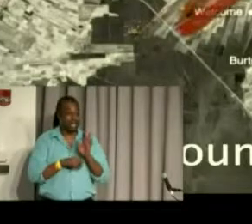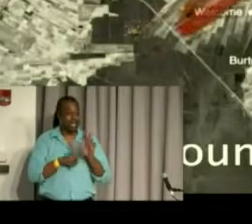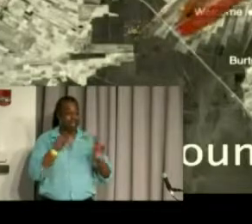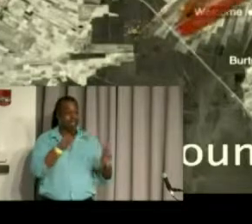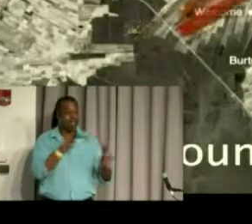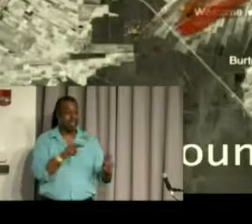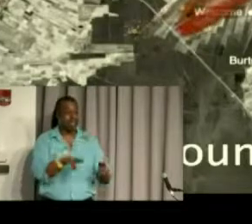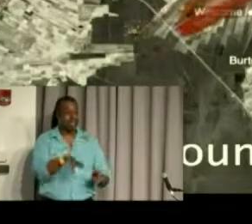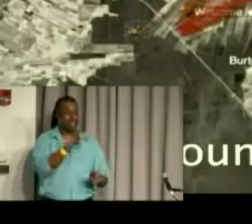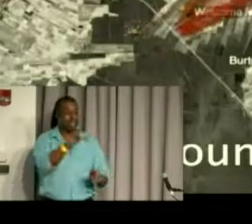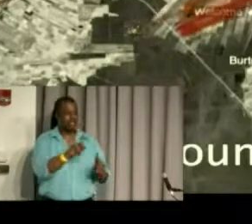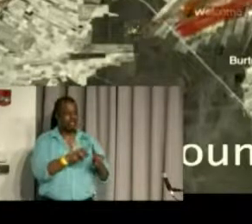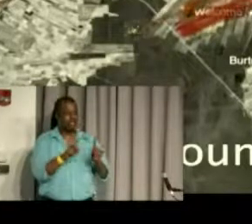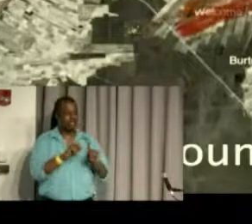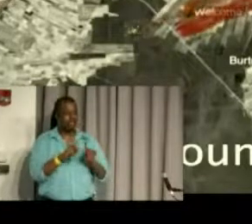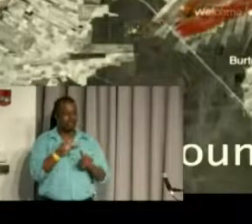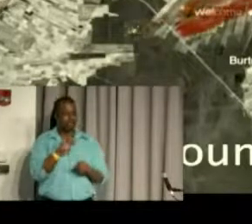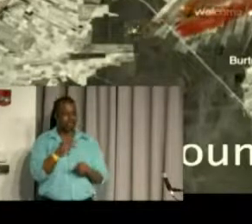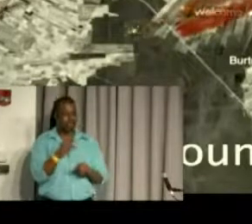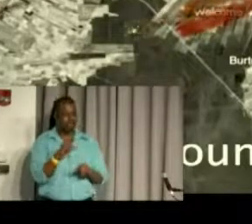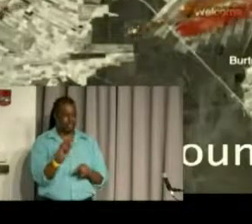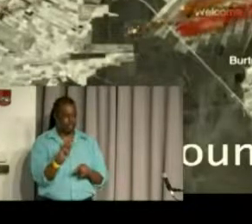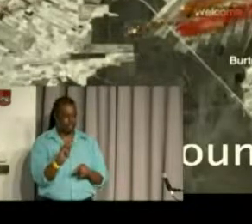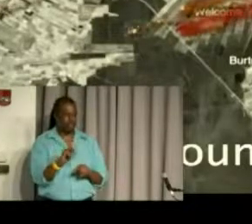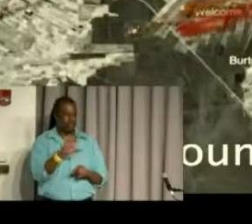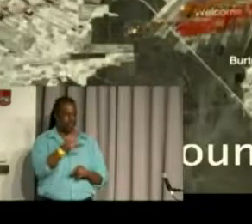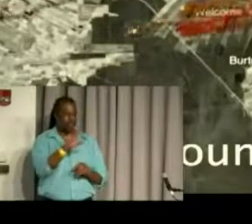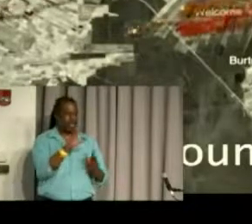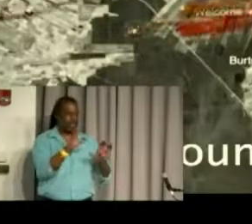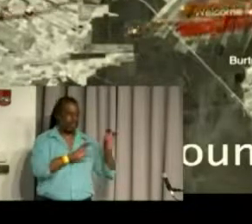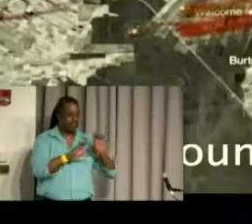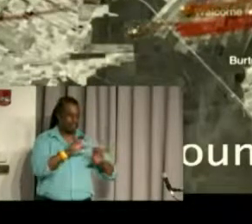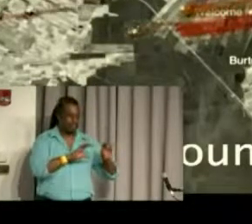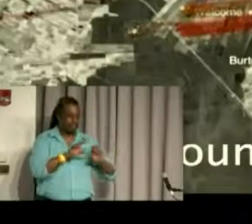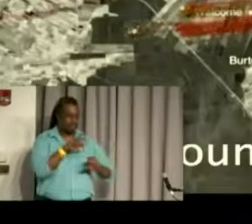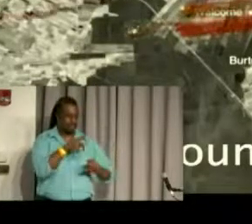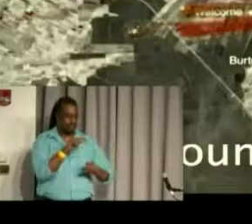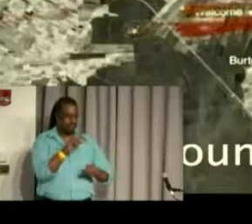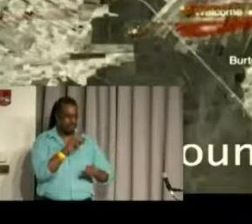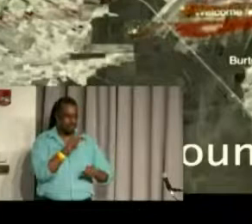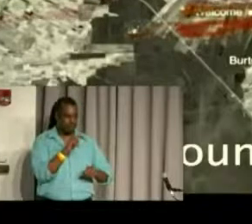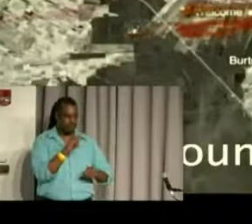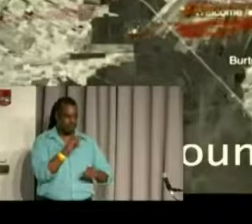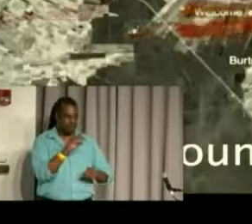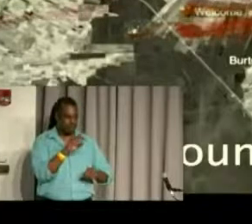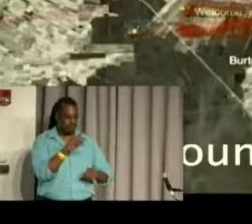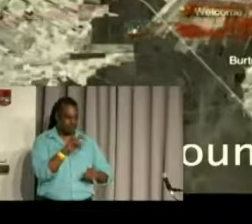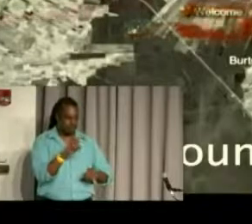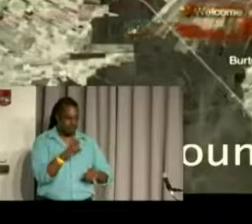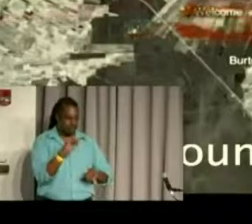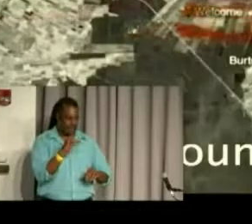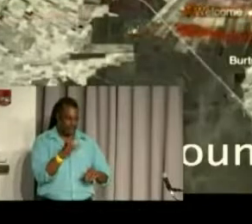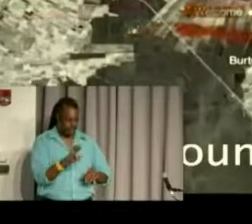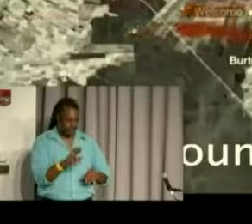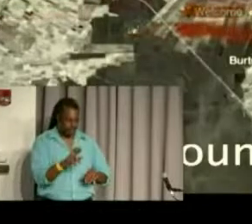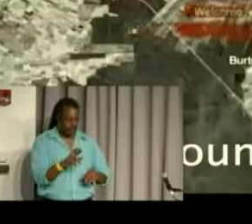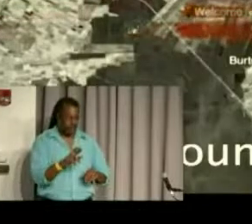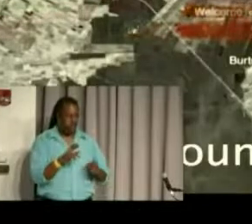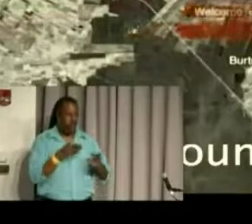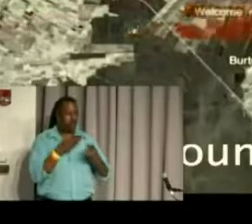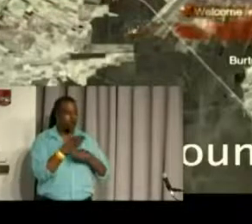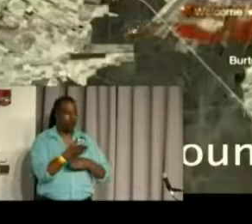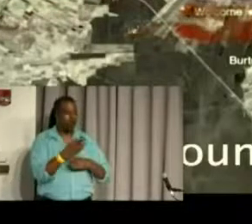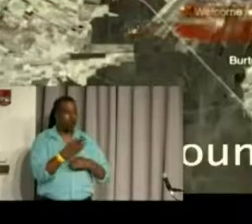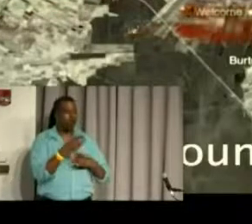different emissions, 5 chemicals, and particulate matter over the course of